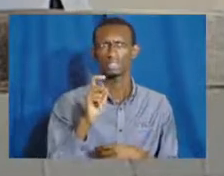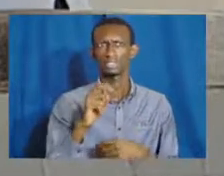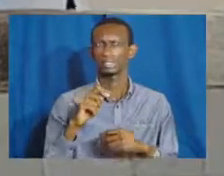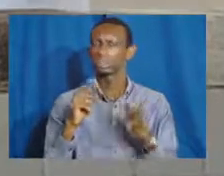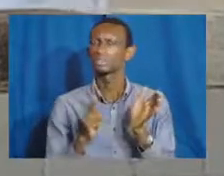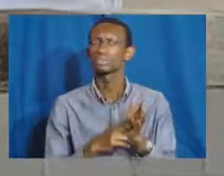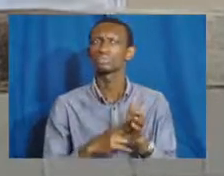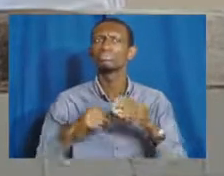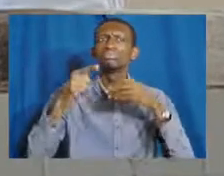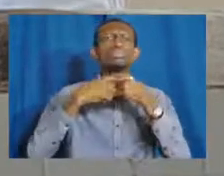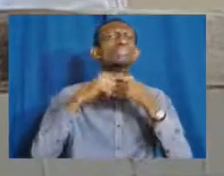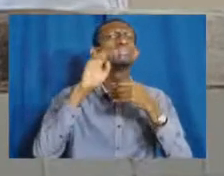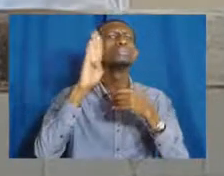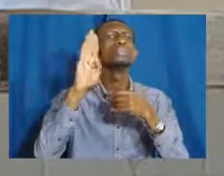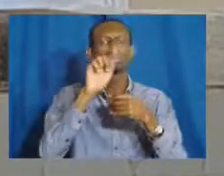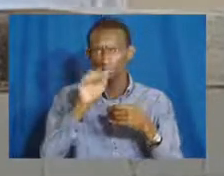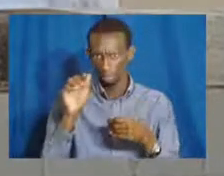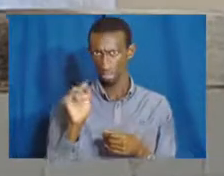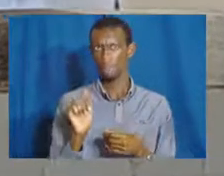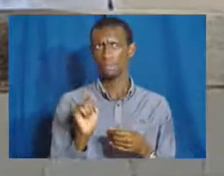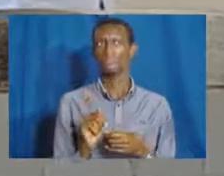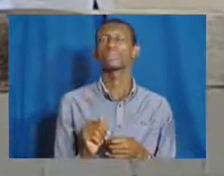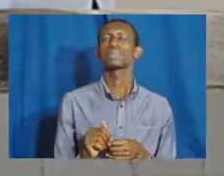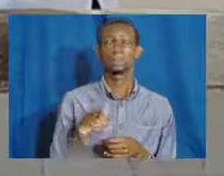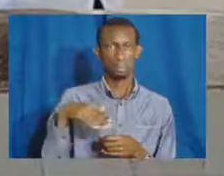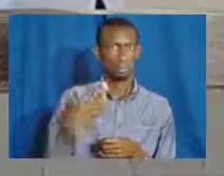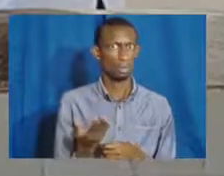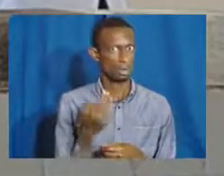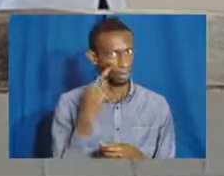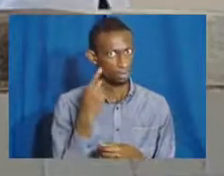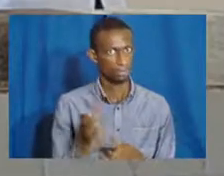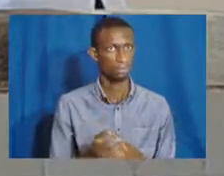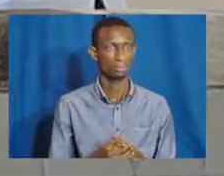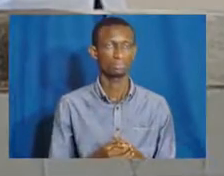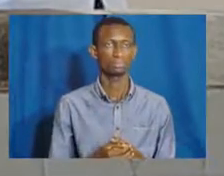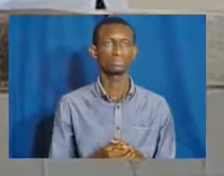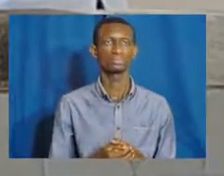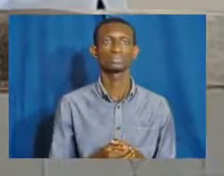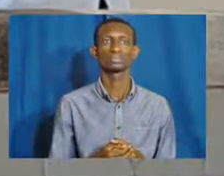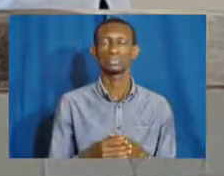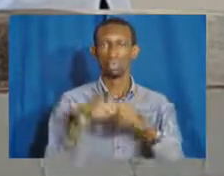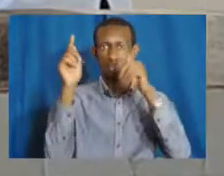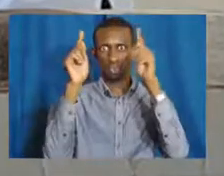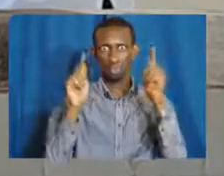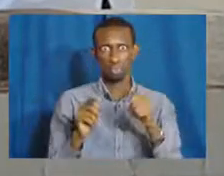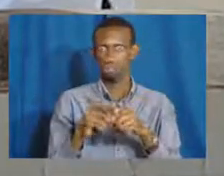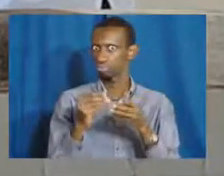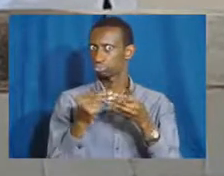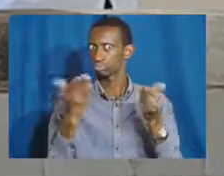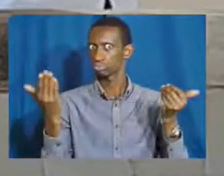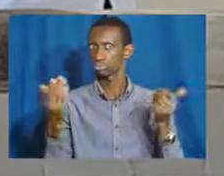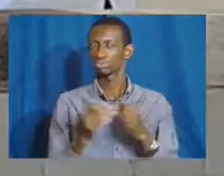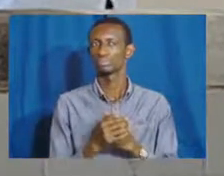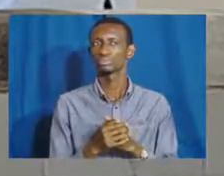A. Are we together? And you have a unique solution, minus